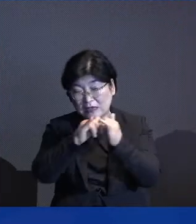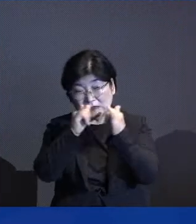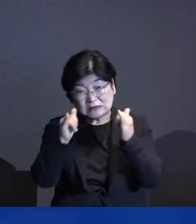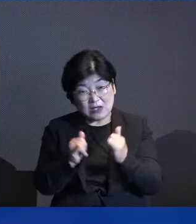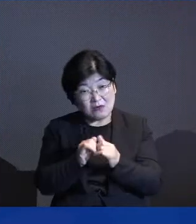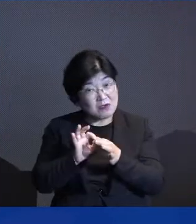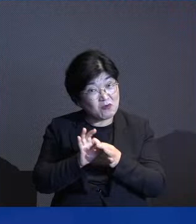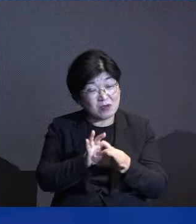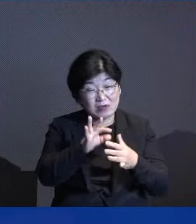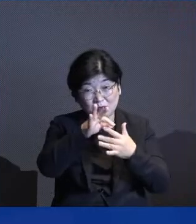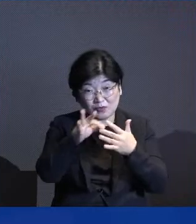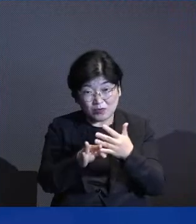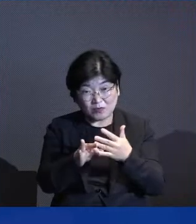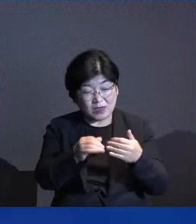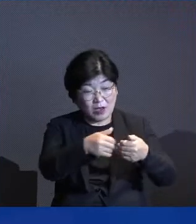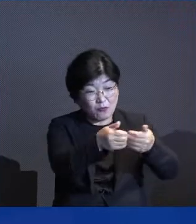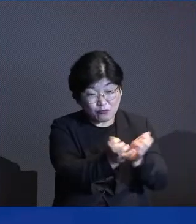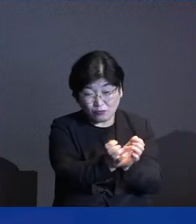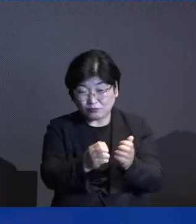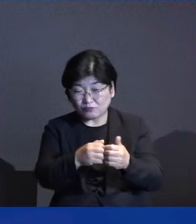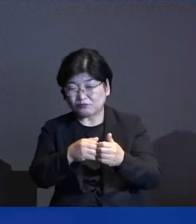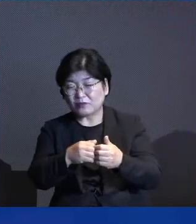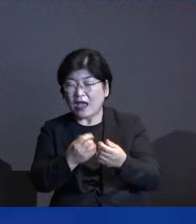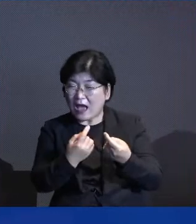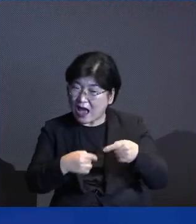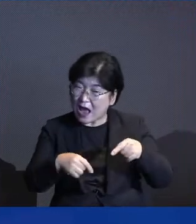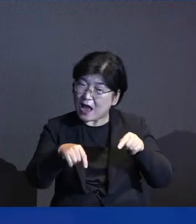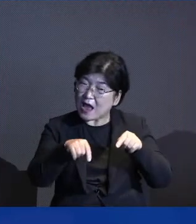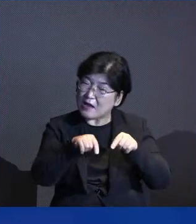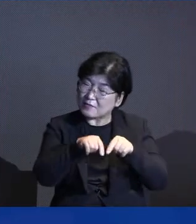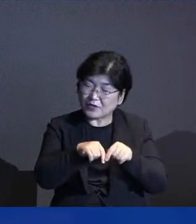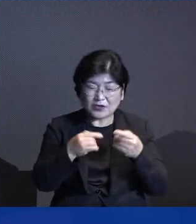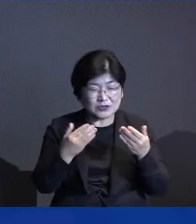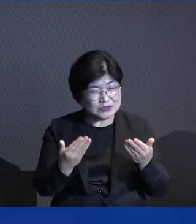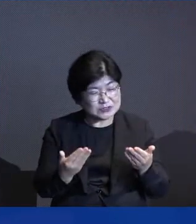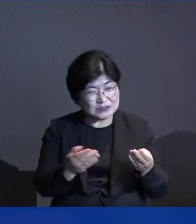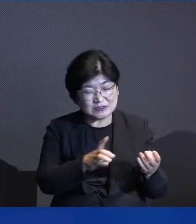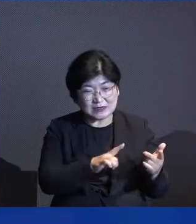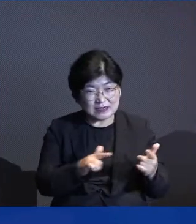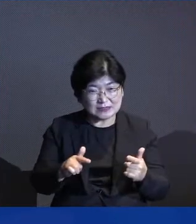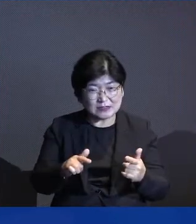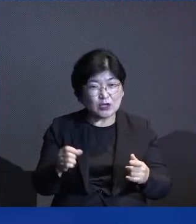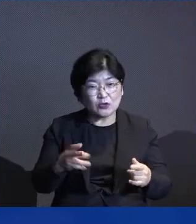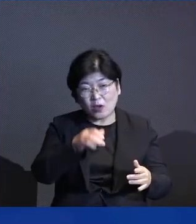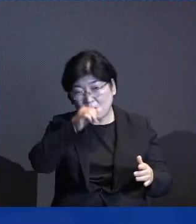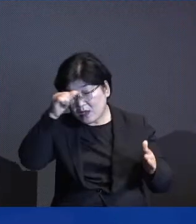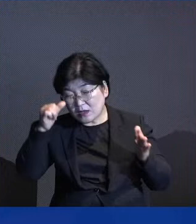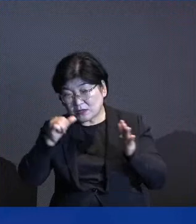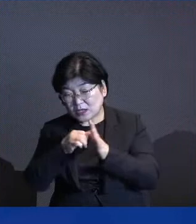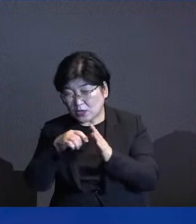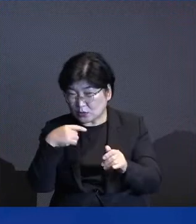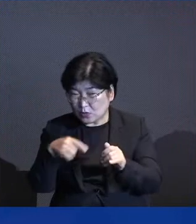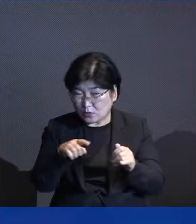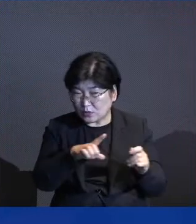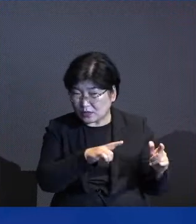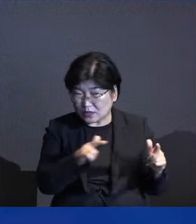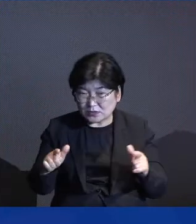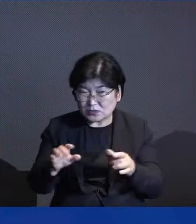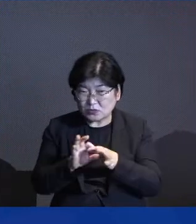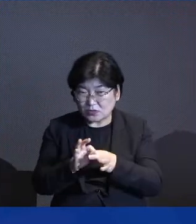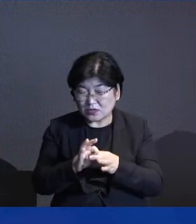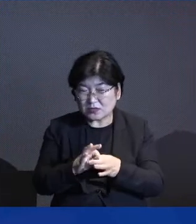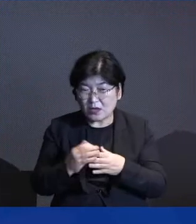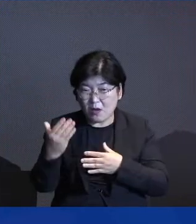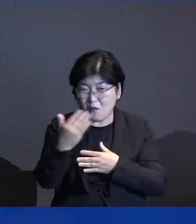activities, lifelong education activities, and supports fun and healthy leisure time. It